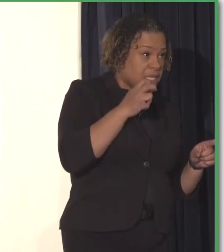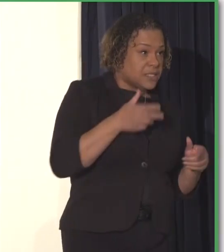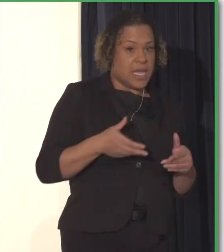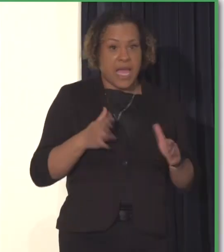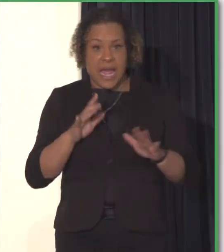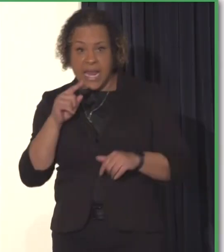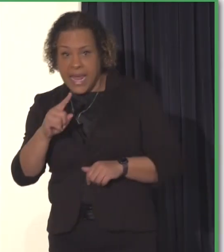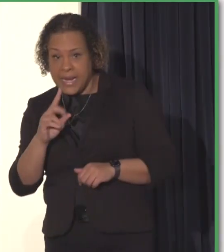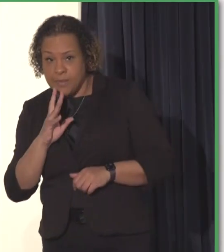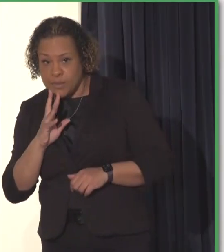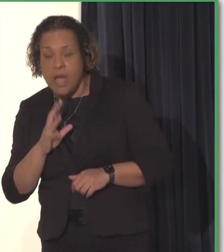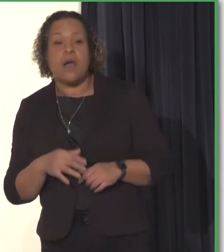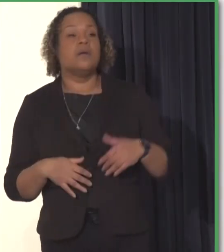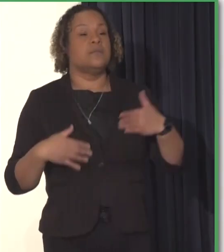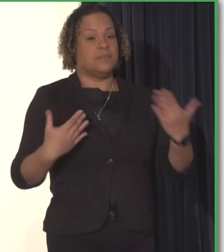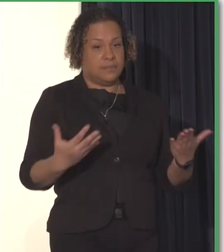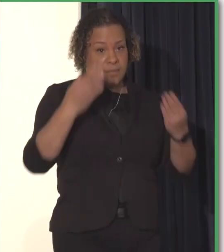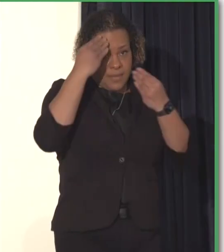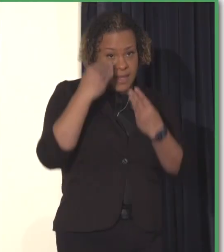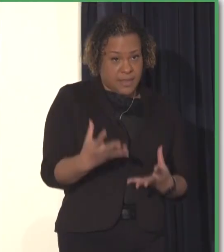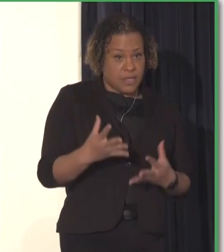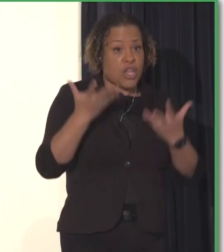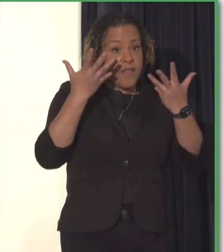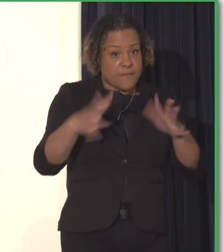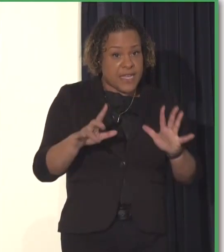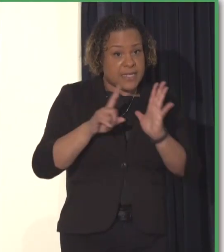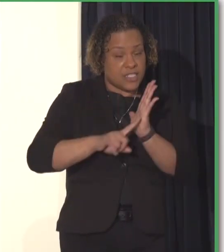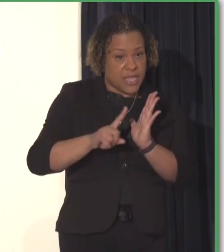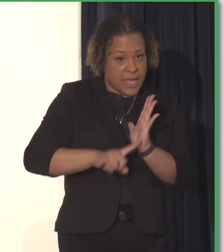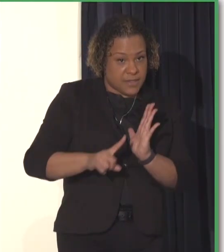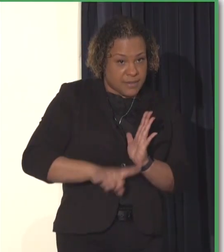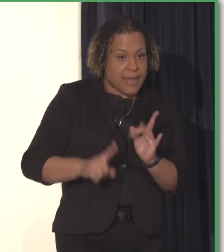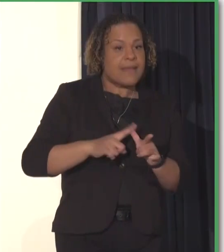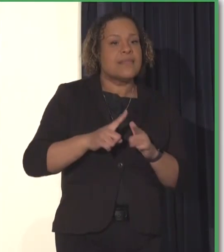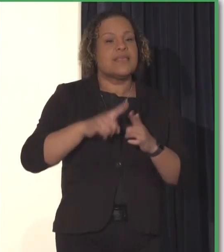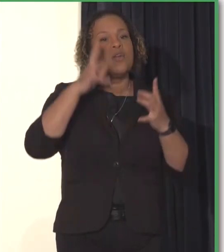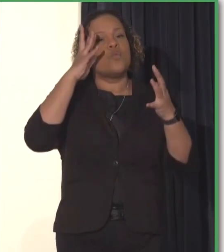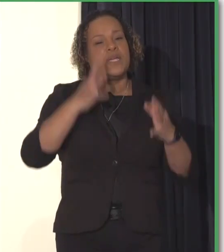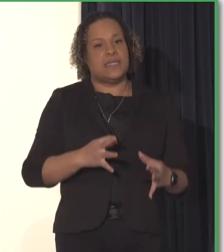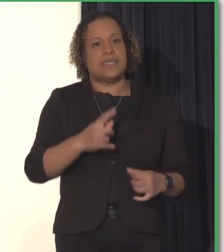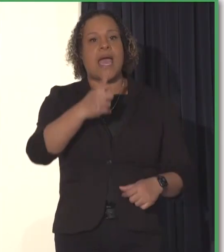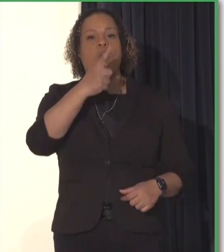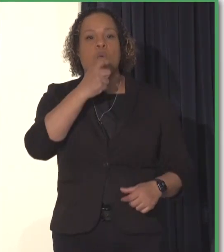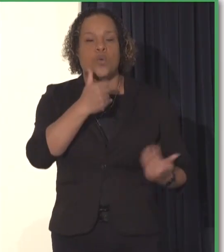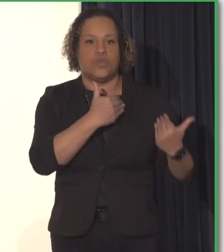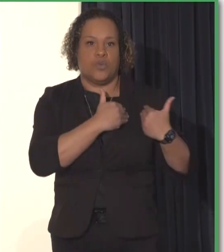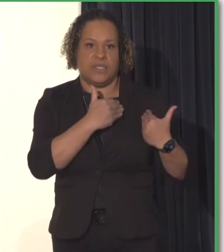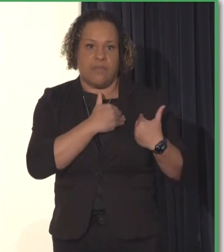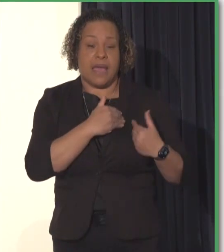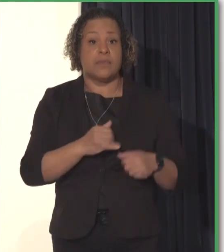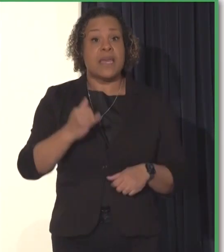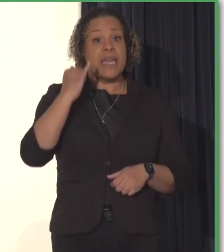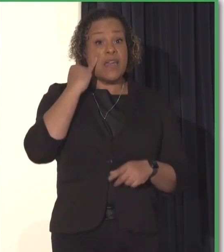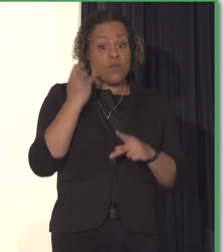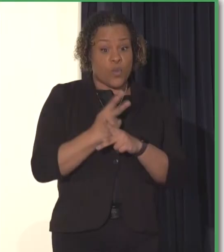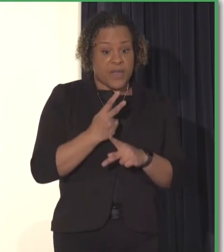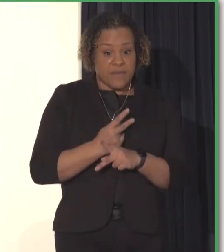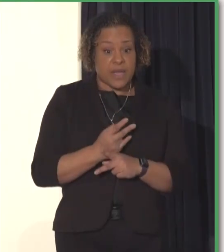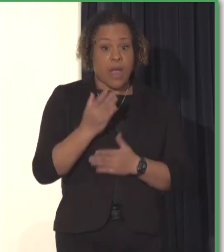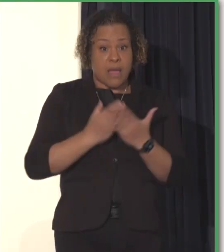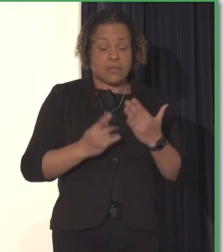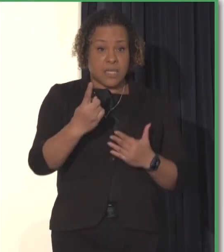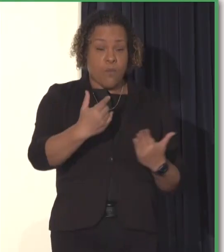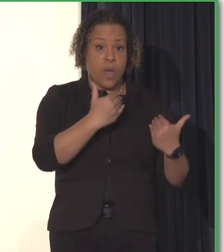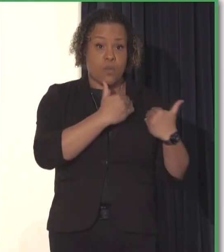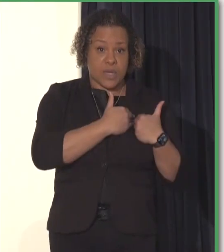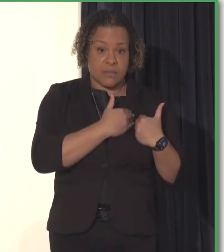As I said, once the investigation comes in, we'll make a determination as to who's responsible. If we find someone culpable,